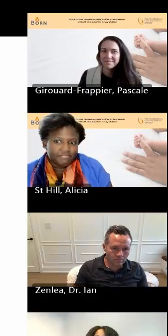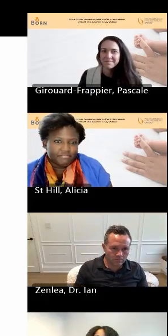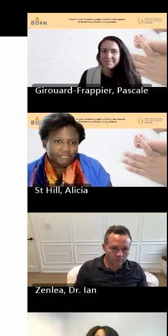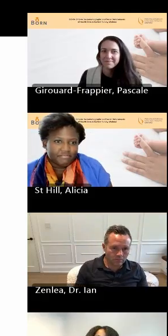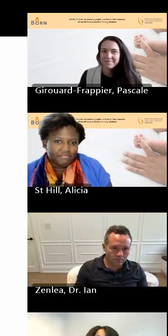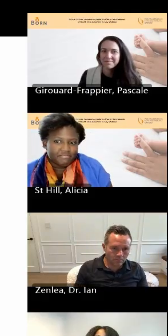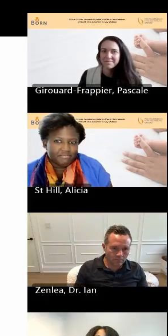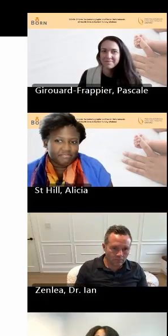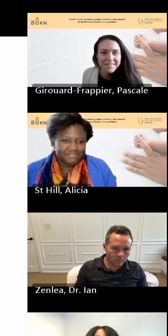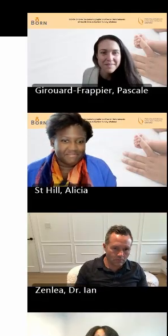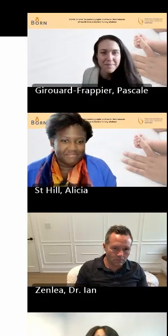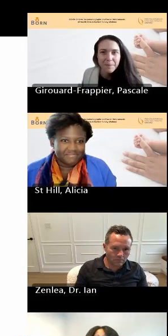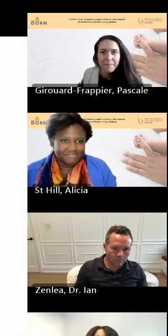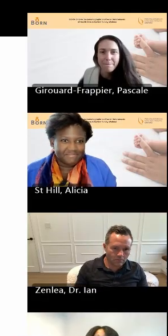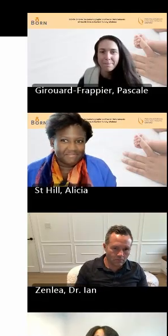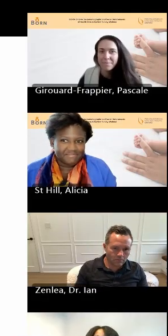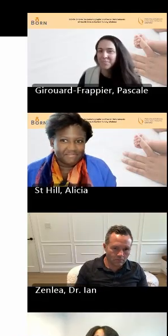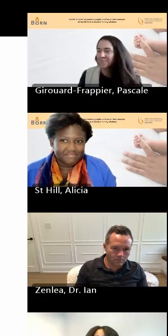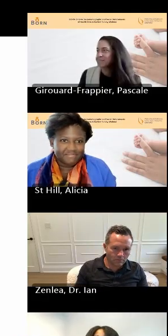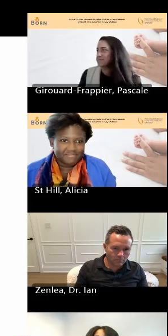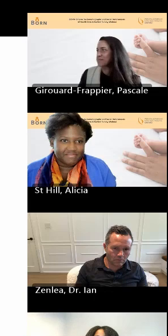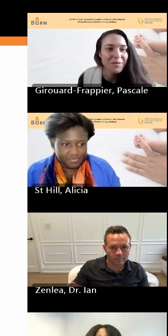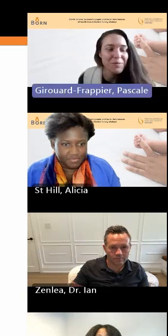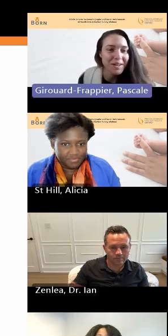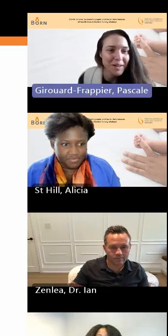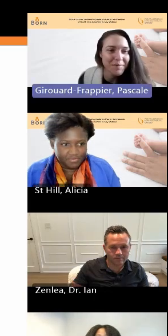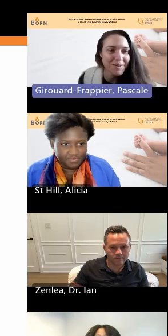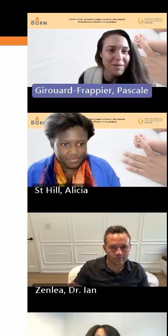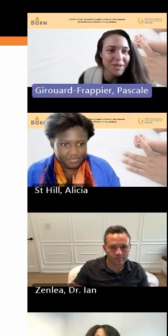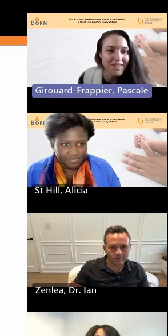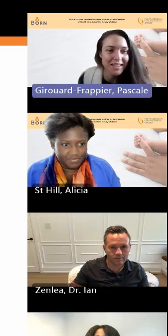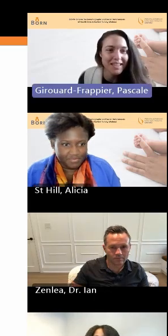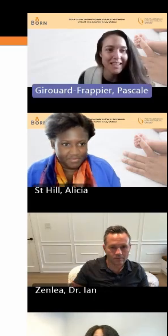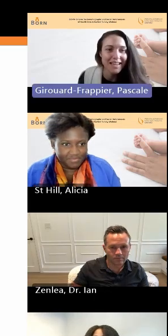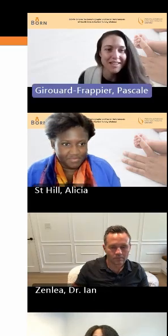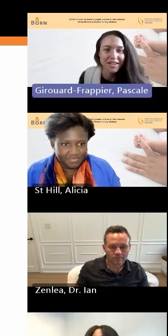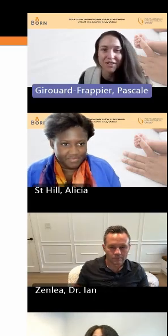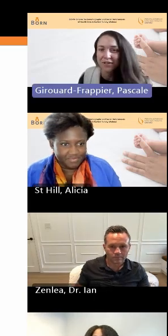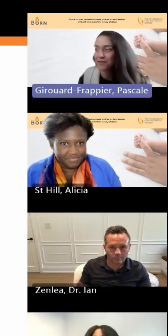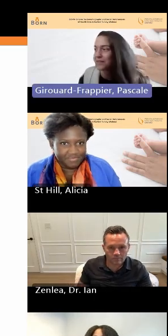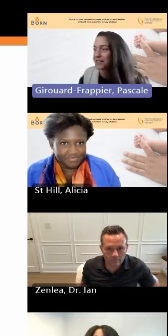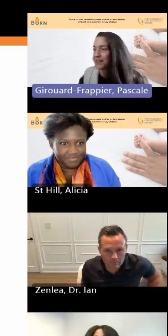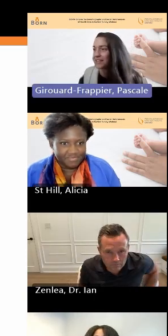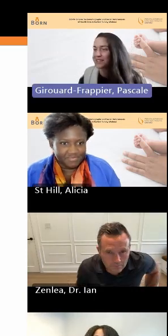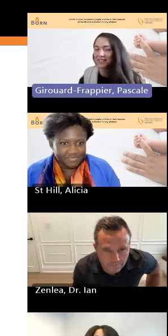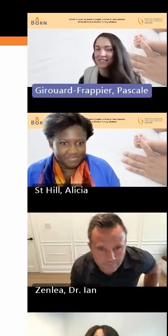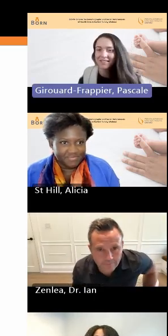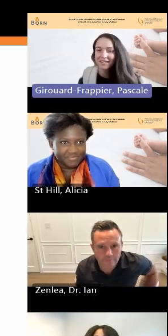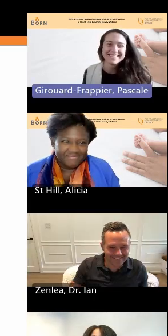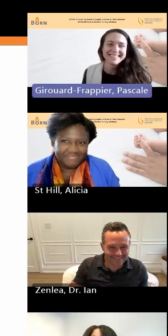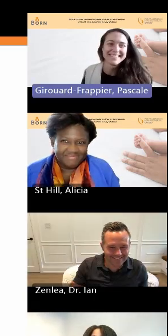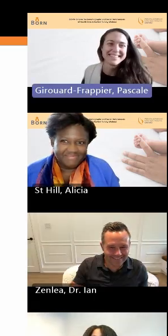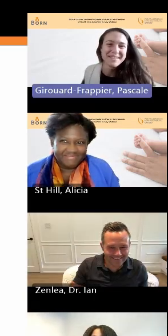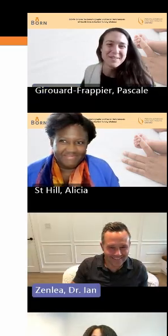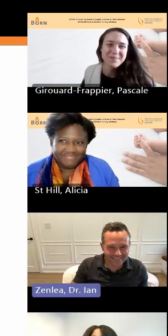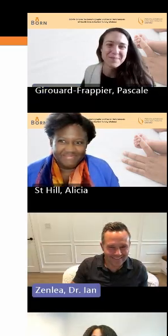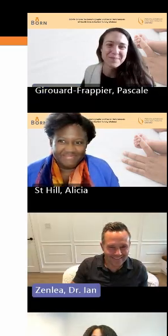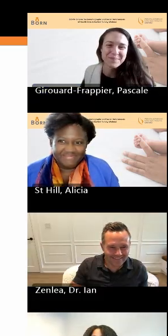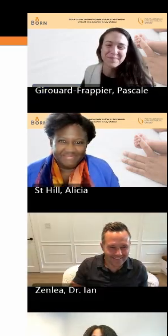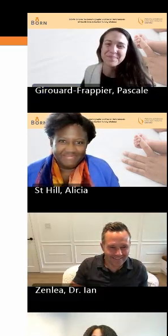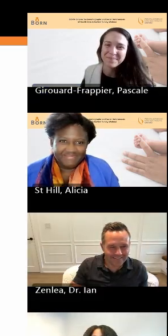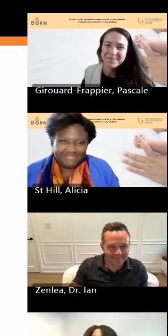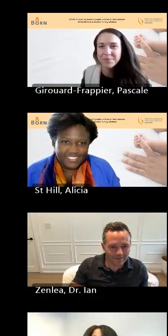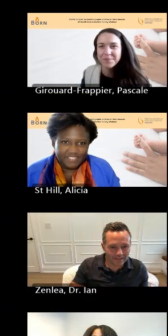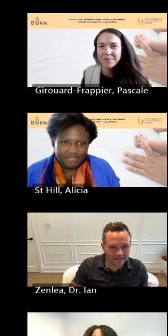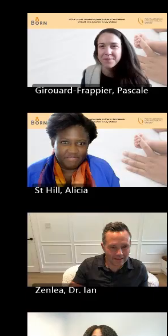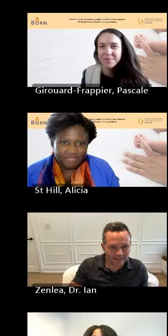moves from here. Thank you so much for your time. Welcome, Dr. Zenlea and Dr. Fierheller. Thank you for having